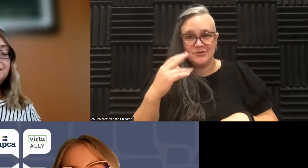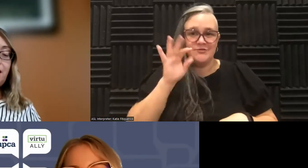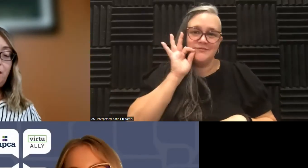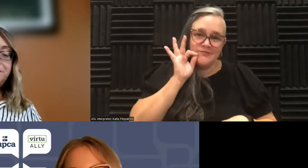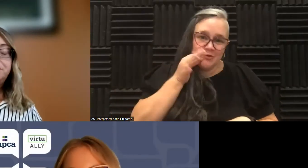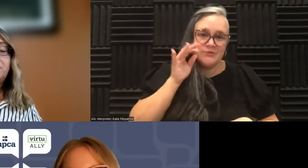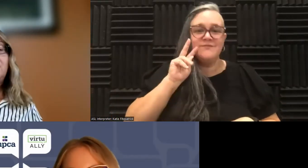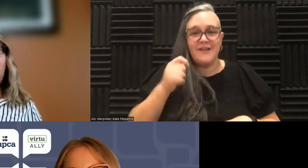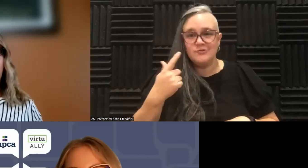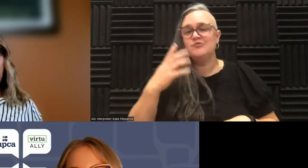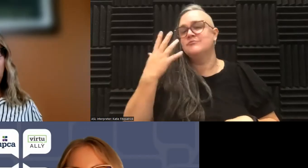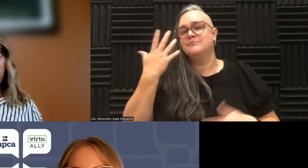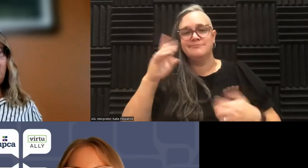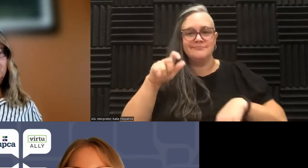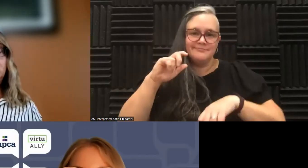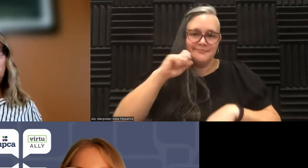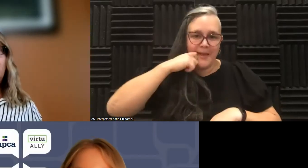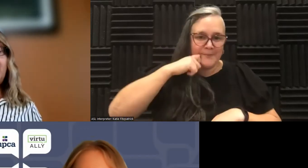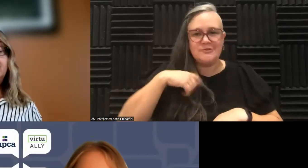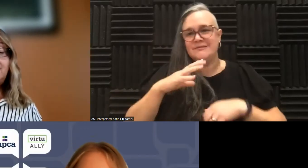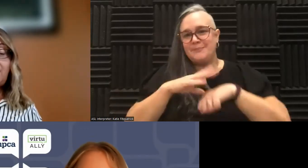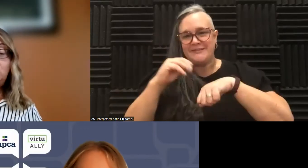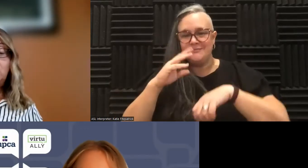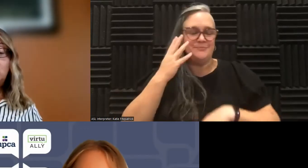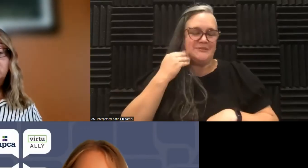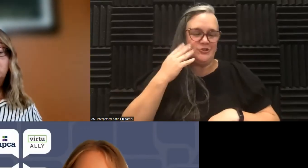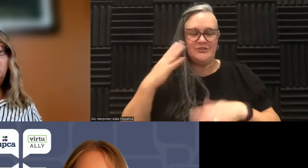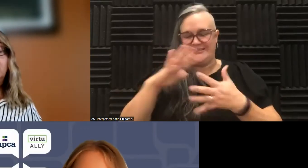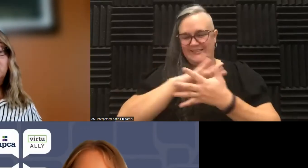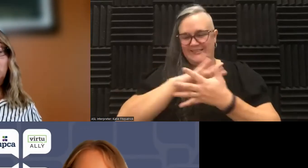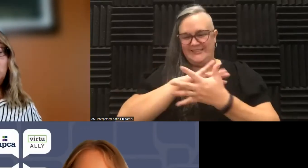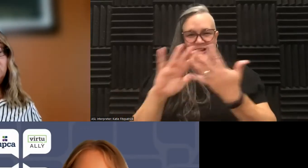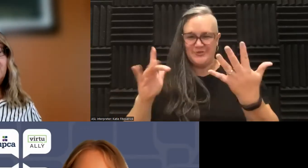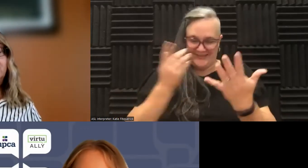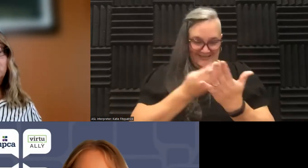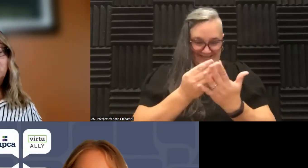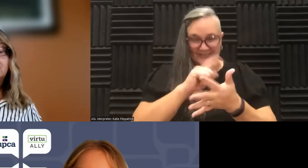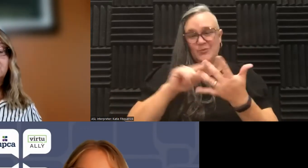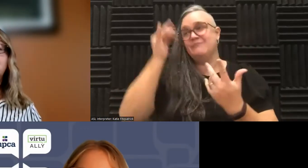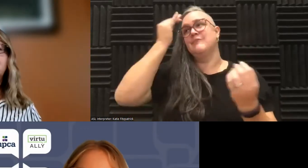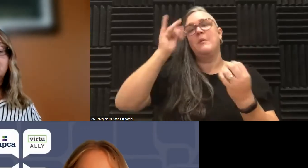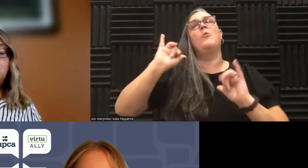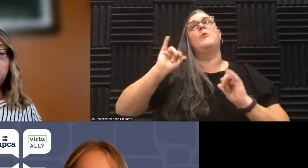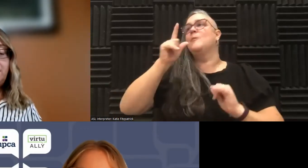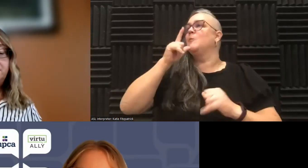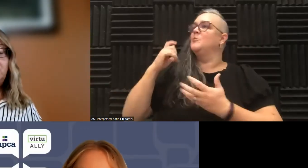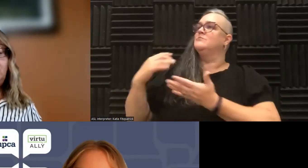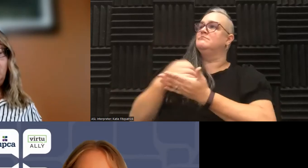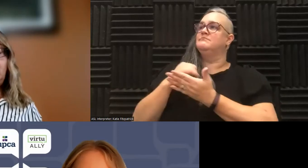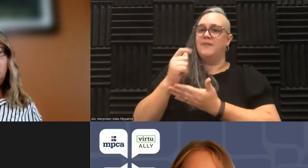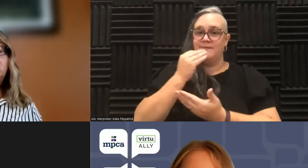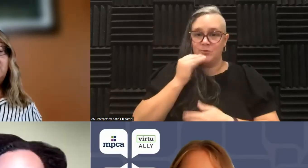peaches, etc. Thank you again. So with that said, we're going to move on to the question and answer section of today's